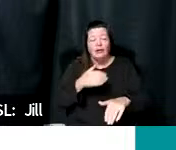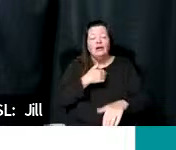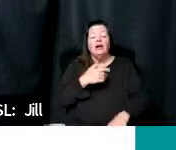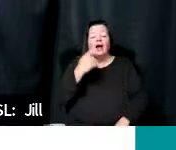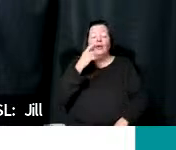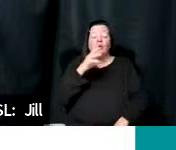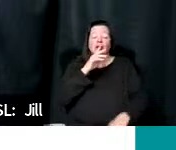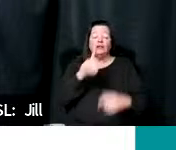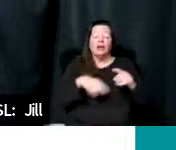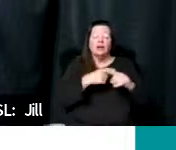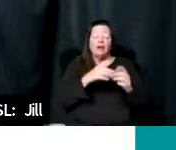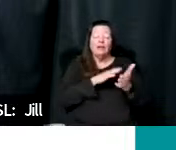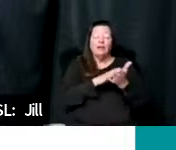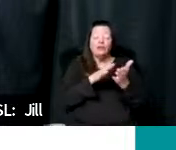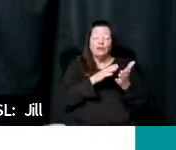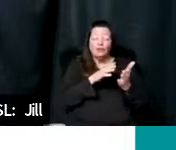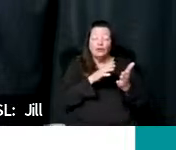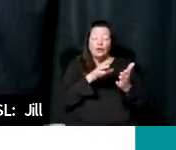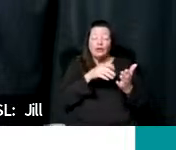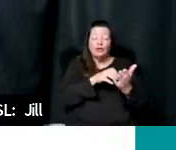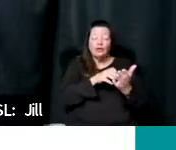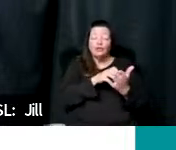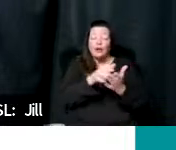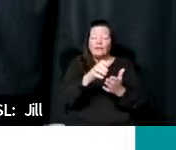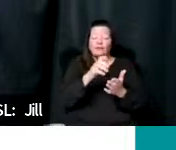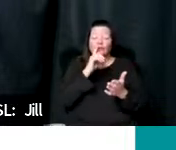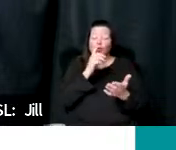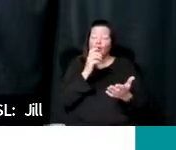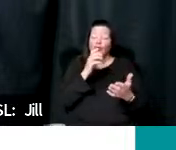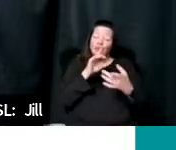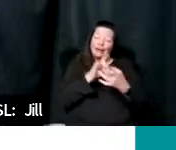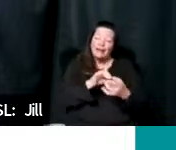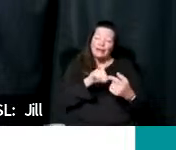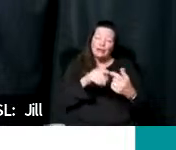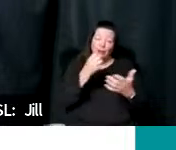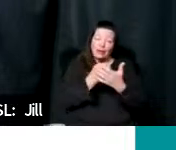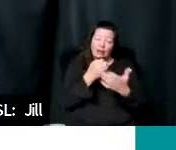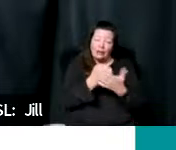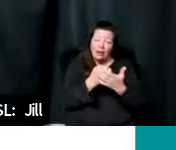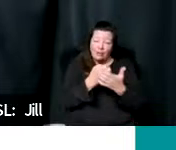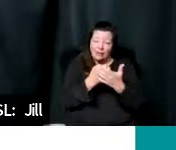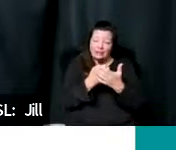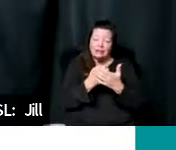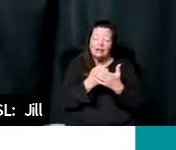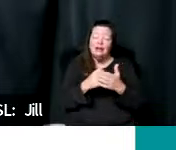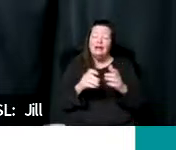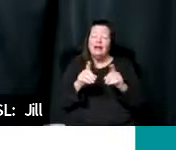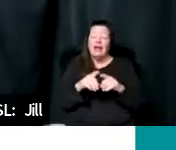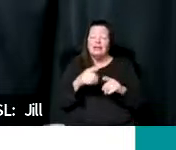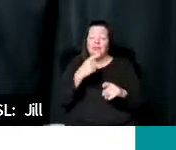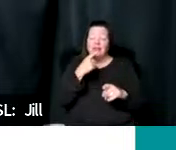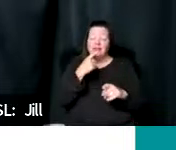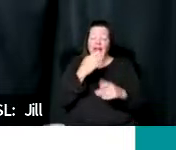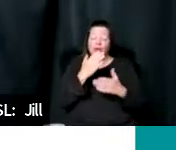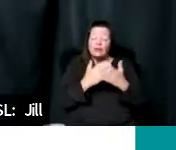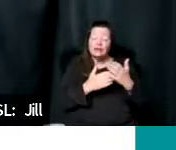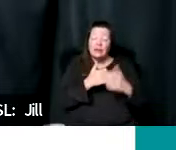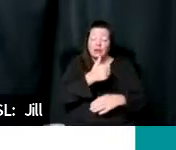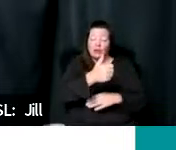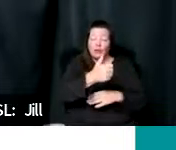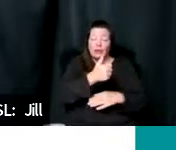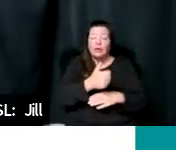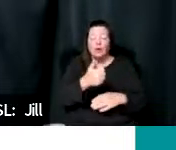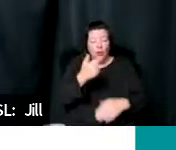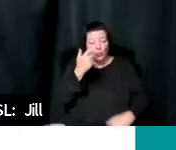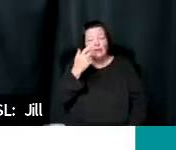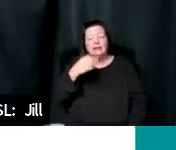covered or analyzed as far as economics. As had been said previously with some of the transportation slides, we do see a